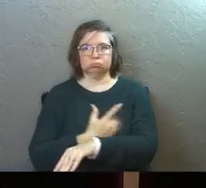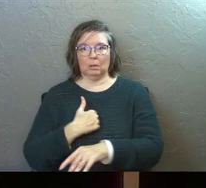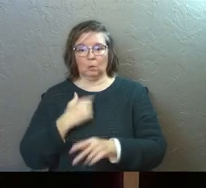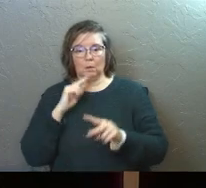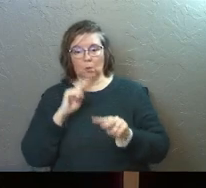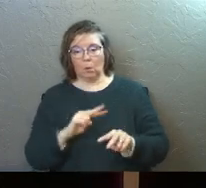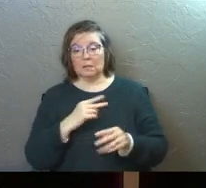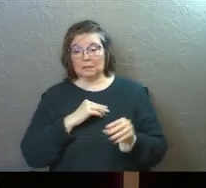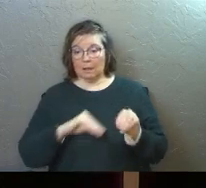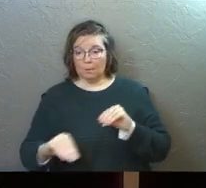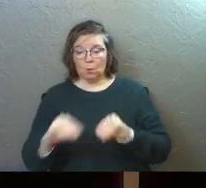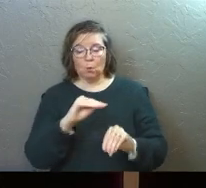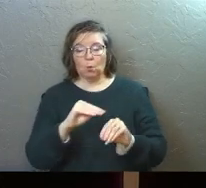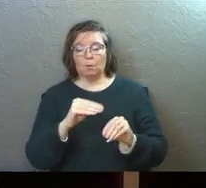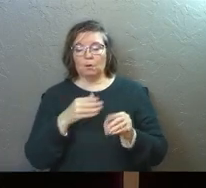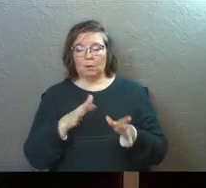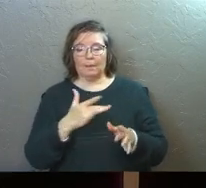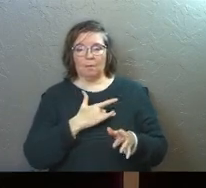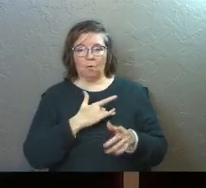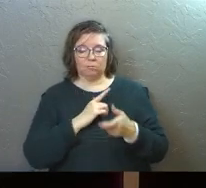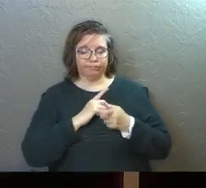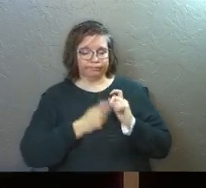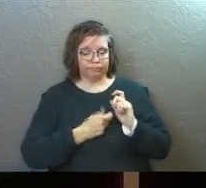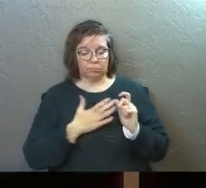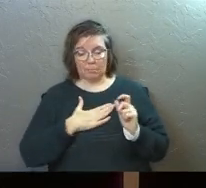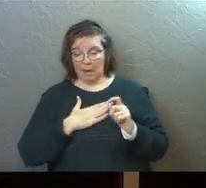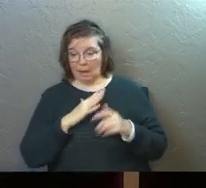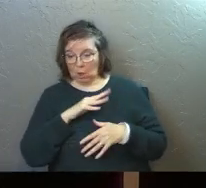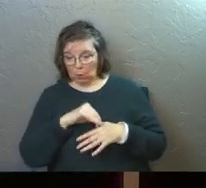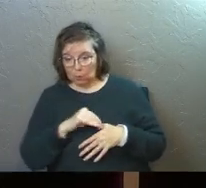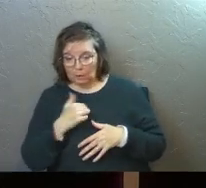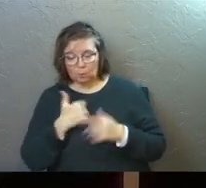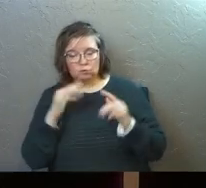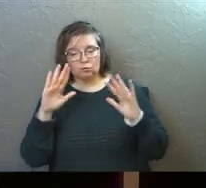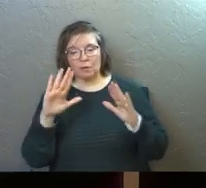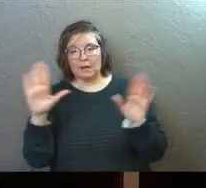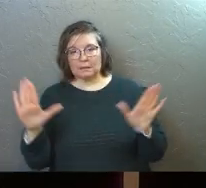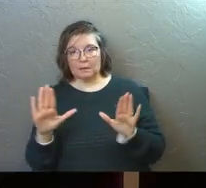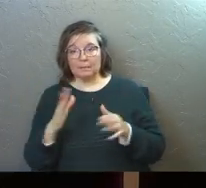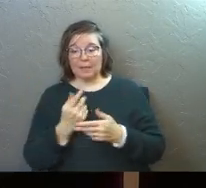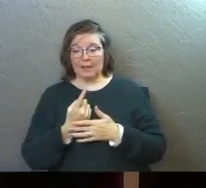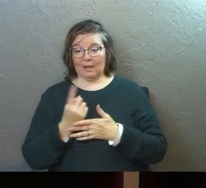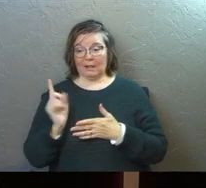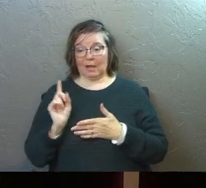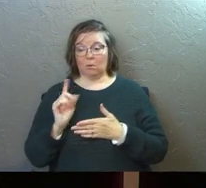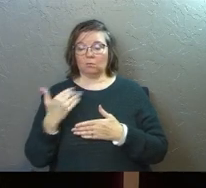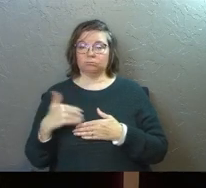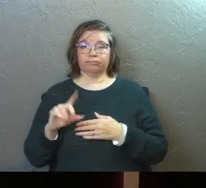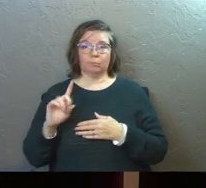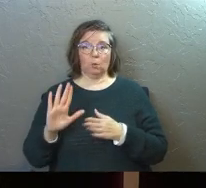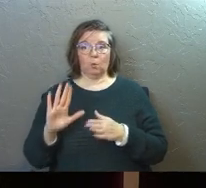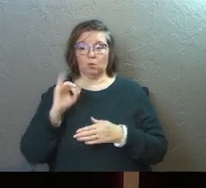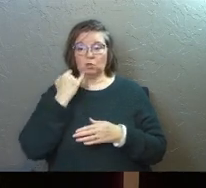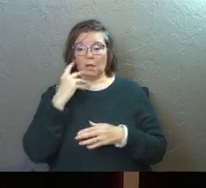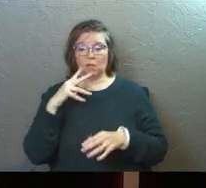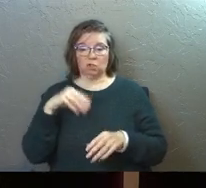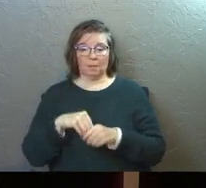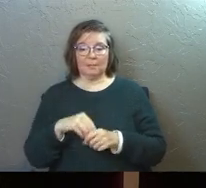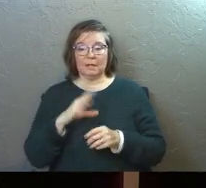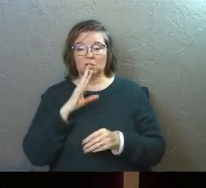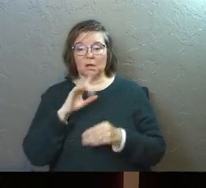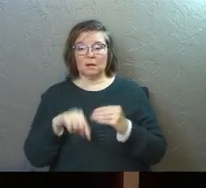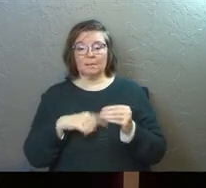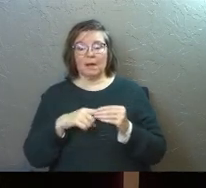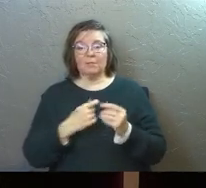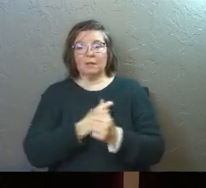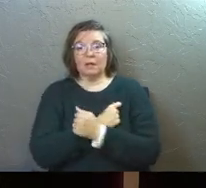watched God visibly move in such cool ways in people's hearts and lives, mine included. It was such a great Sunday. And then last Sunday, another great one where Josh jumped in and he